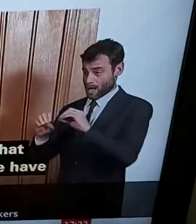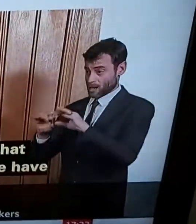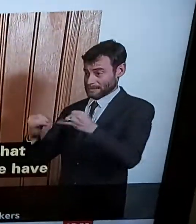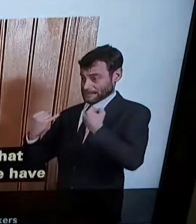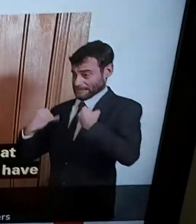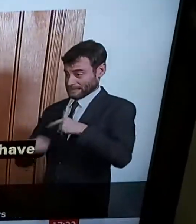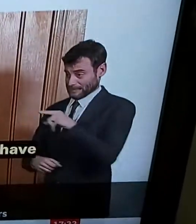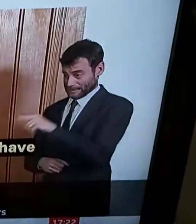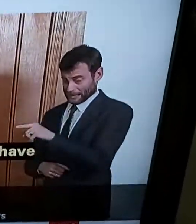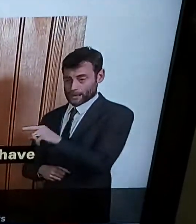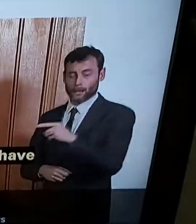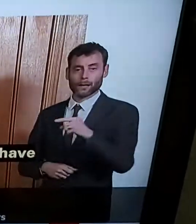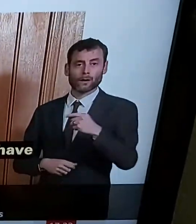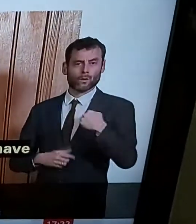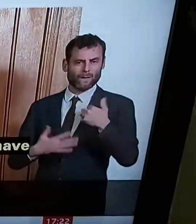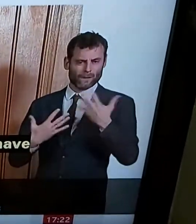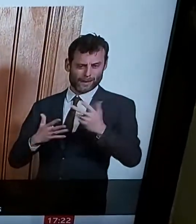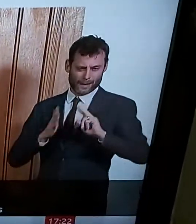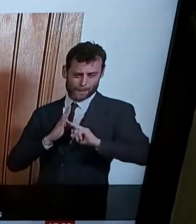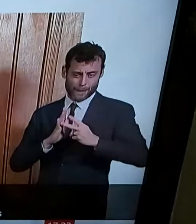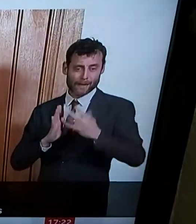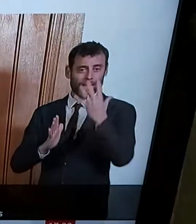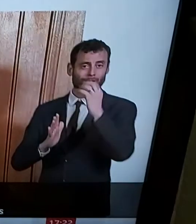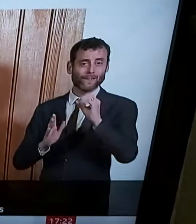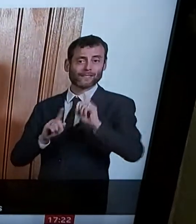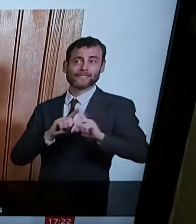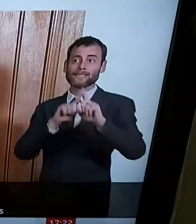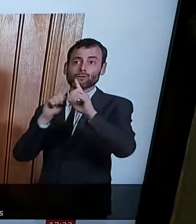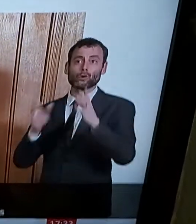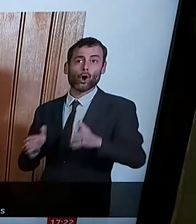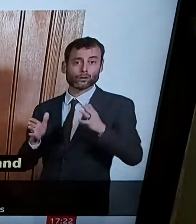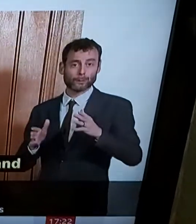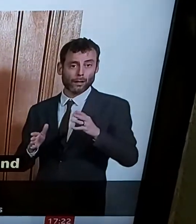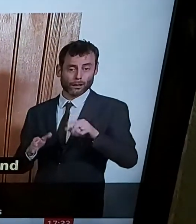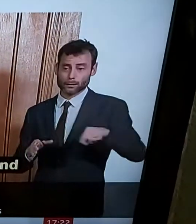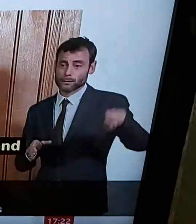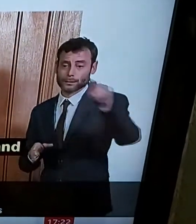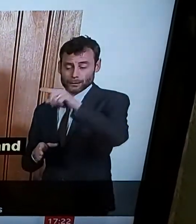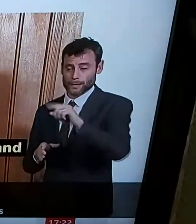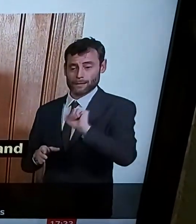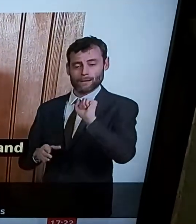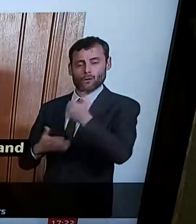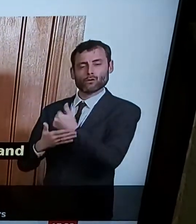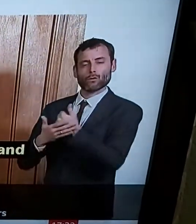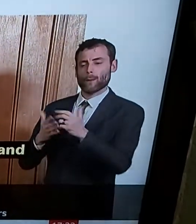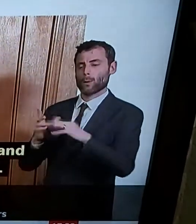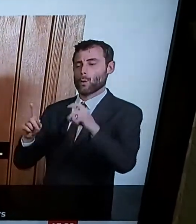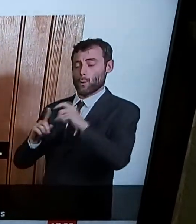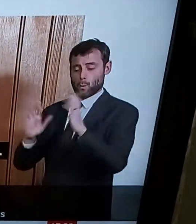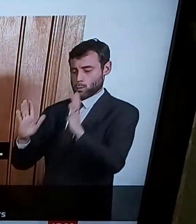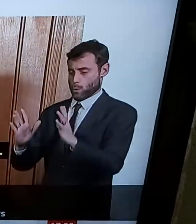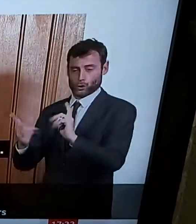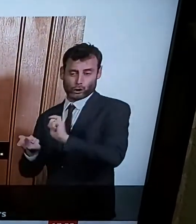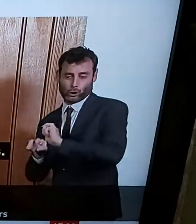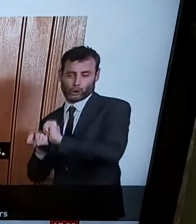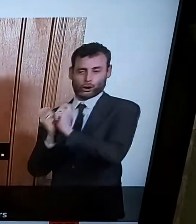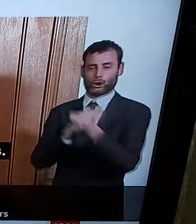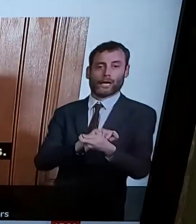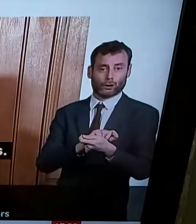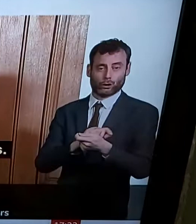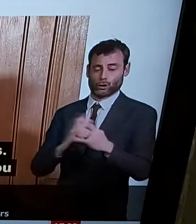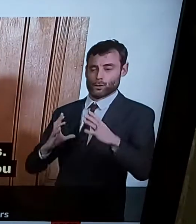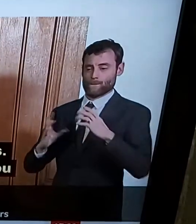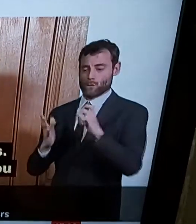hospitals across England ready and waiting for coronavirus patients. Under normal circumstances, you would not keep 50 hospitals